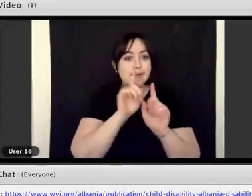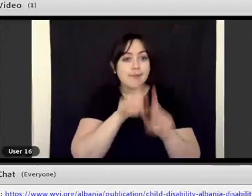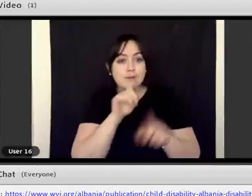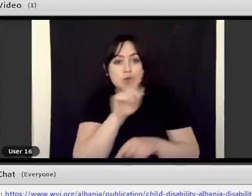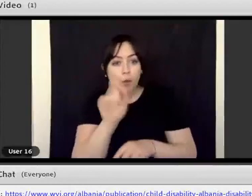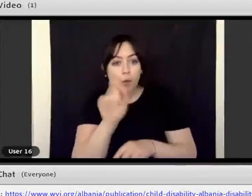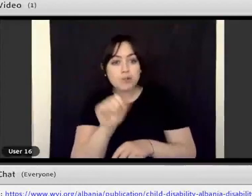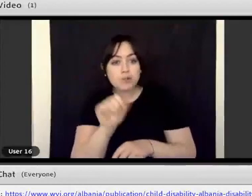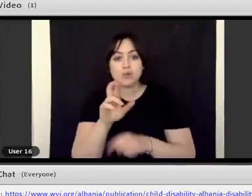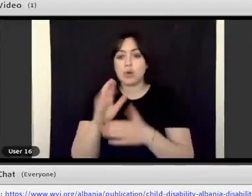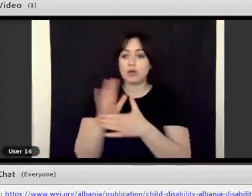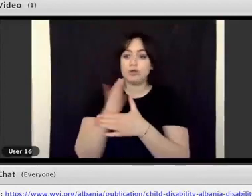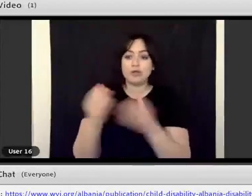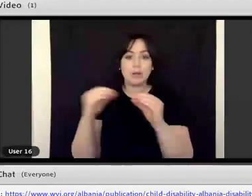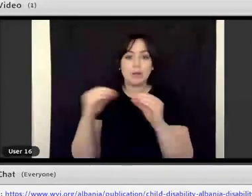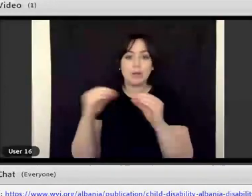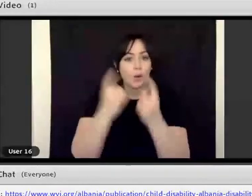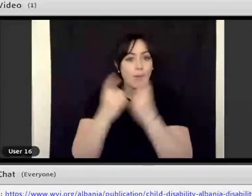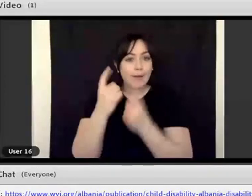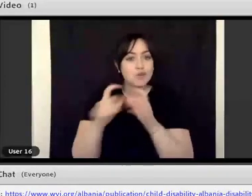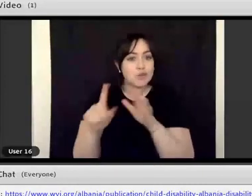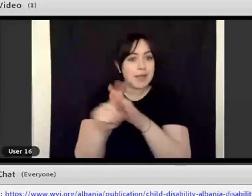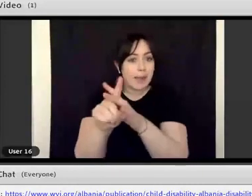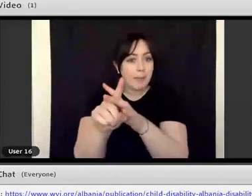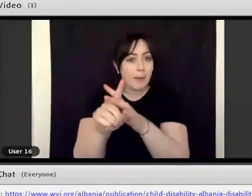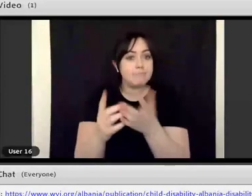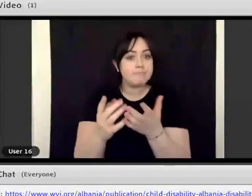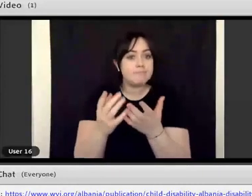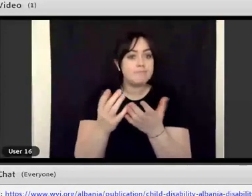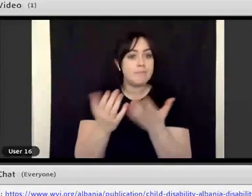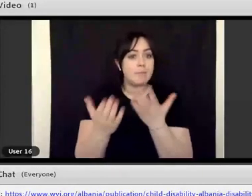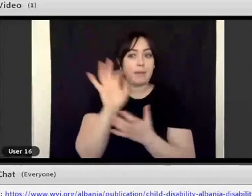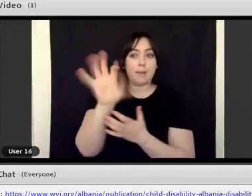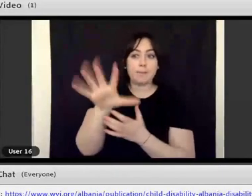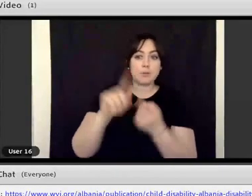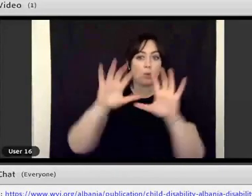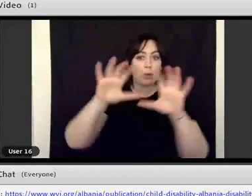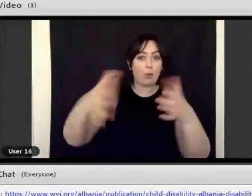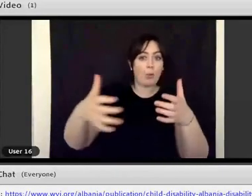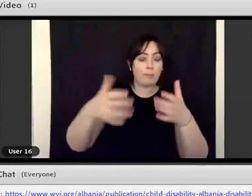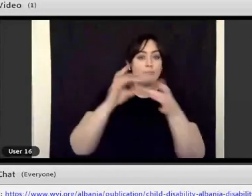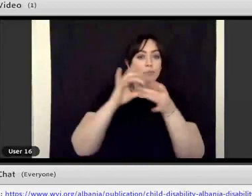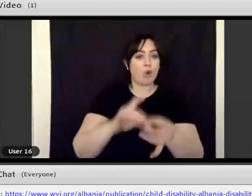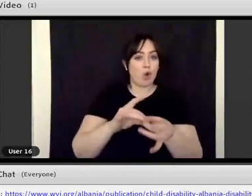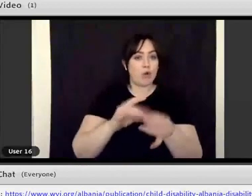share any additional questions that might be posed to the group regarding the decision tree.